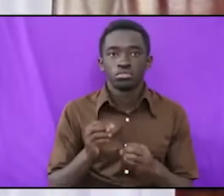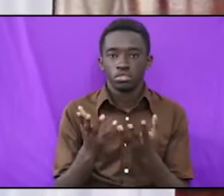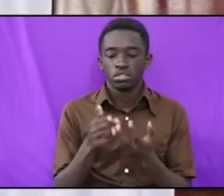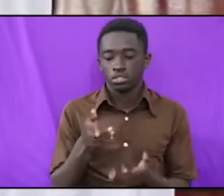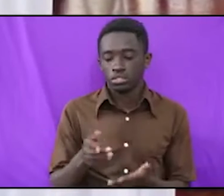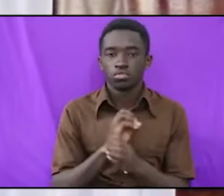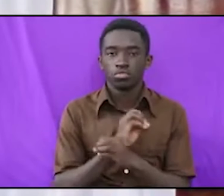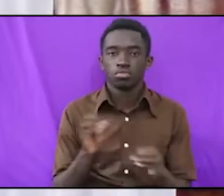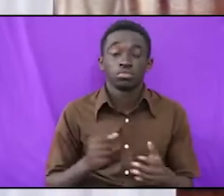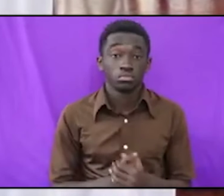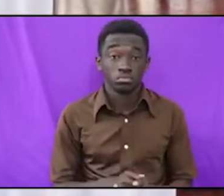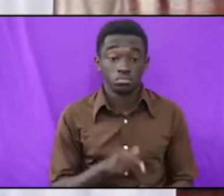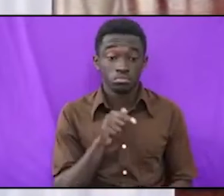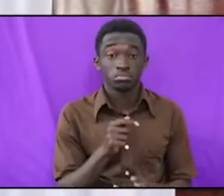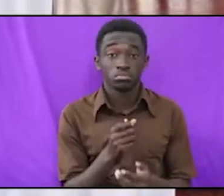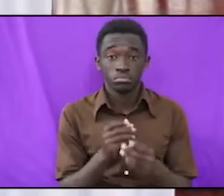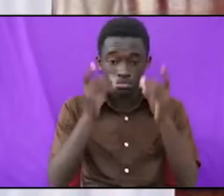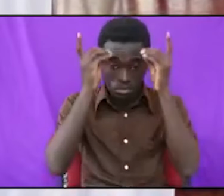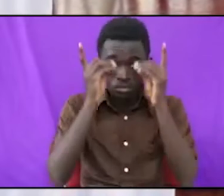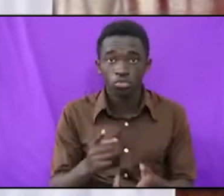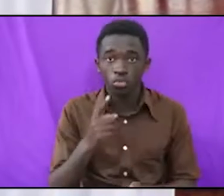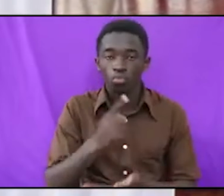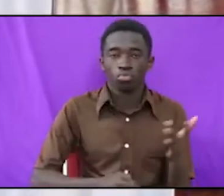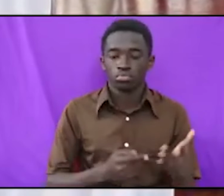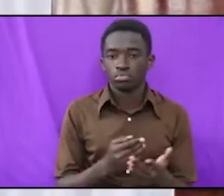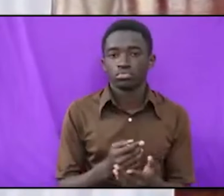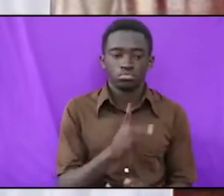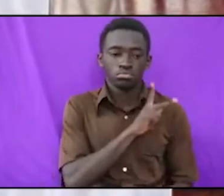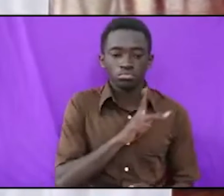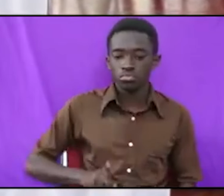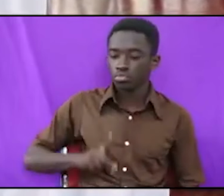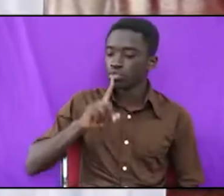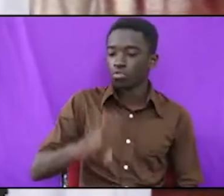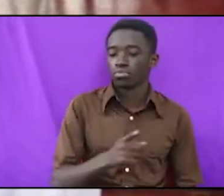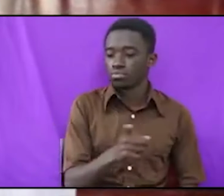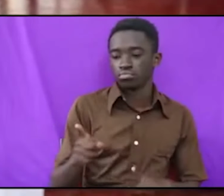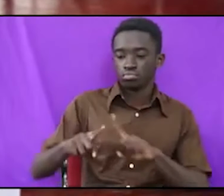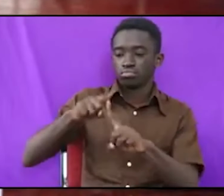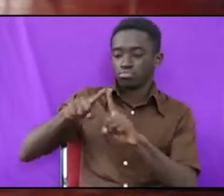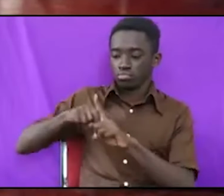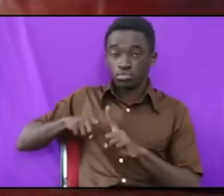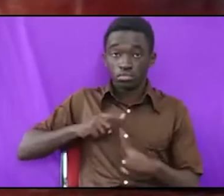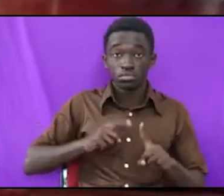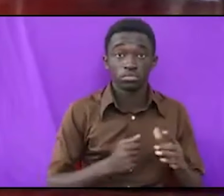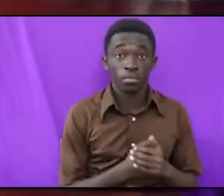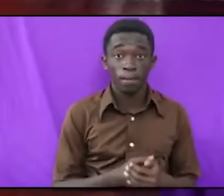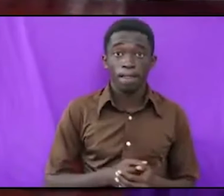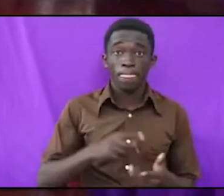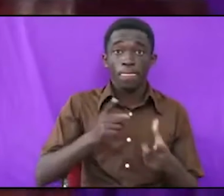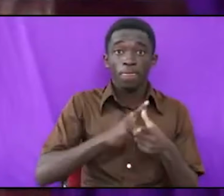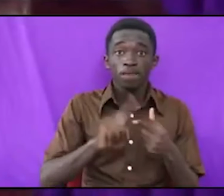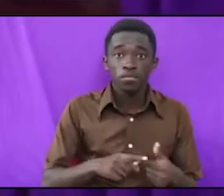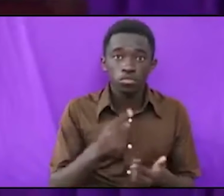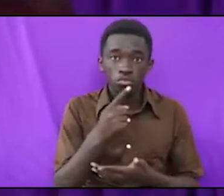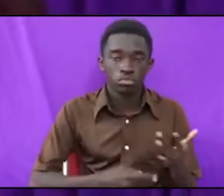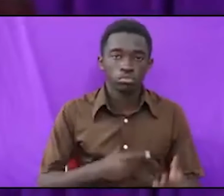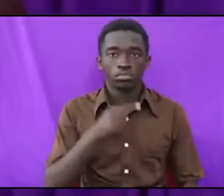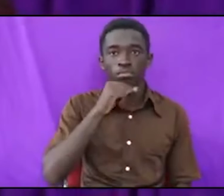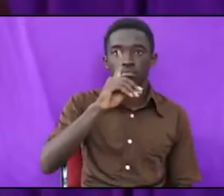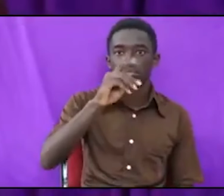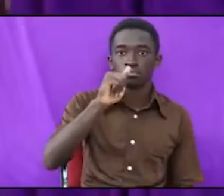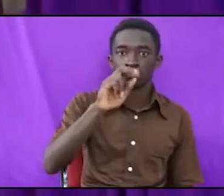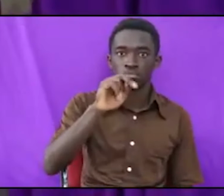So he decided they will all be killed. Unfortunately, Daniel was classified among those group. And so